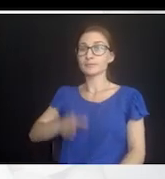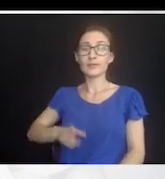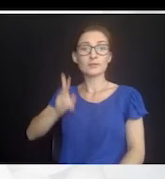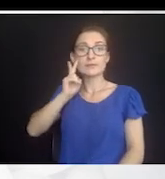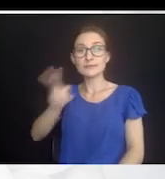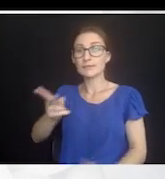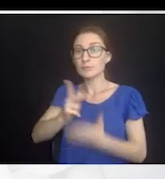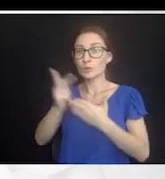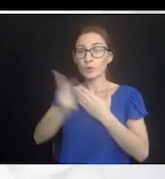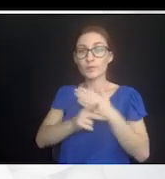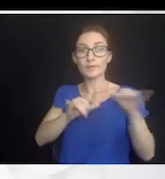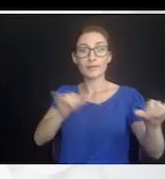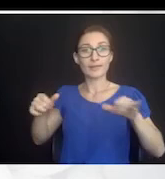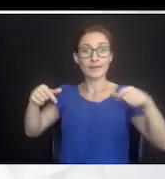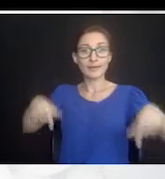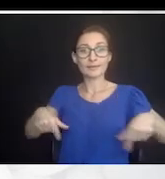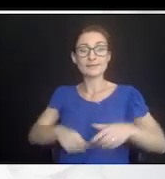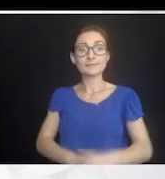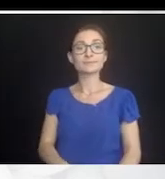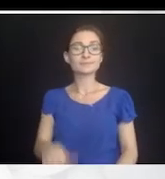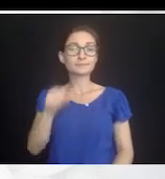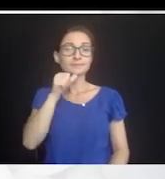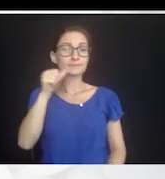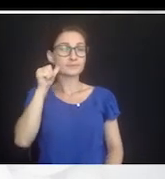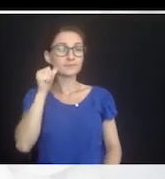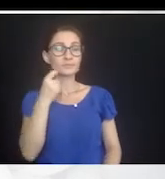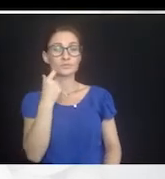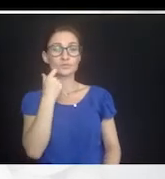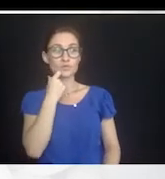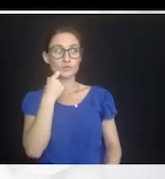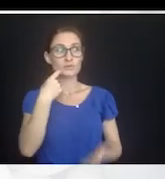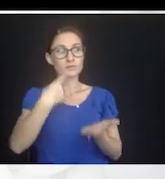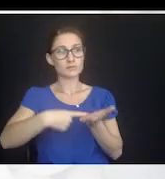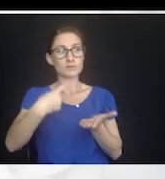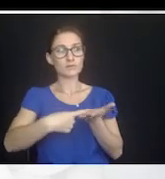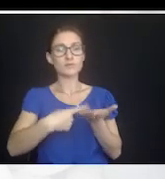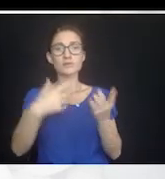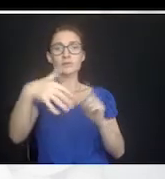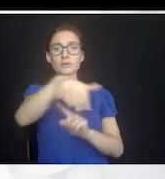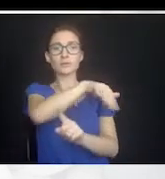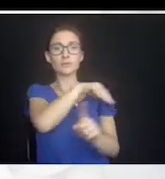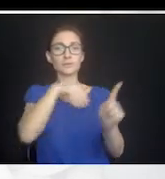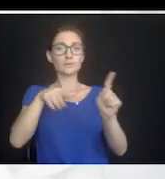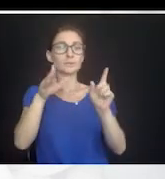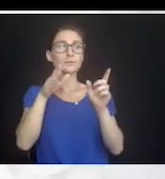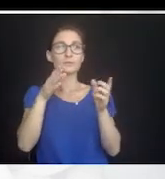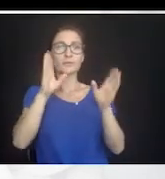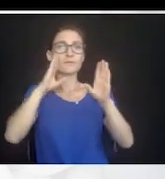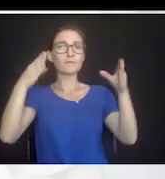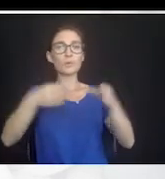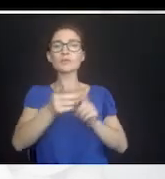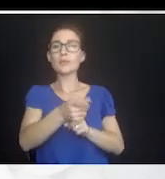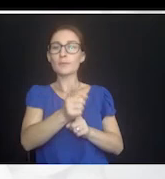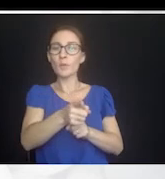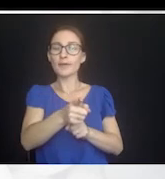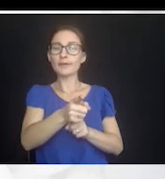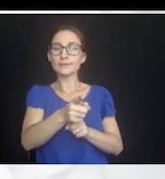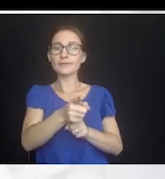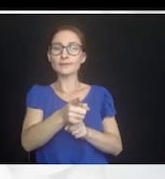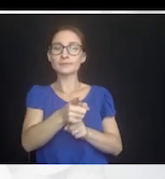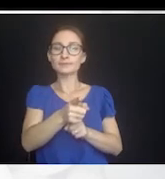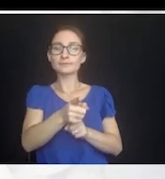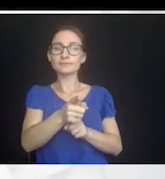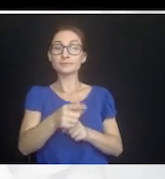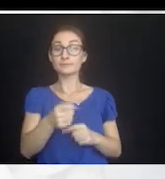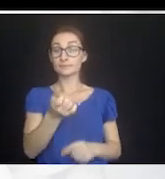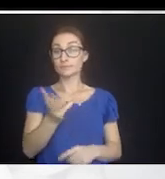people. And I had never seen a program like this. Yesterday we talked about how just to listen to our